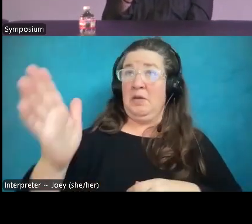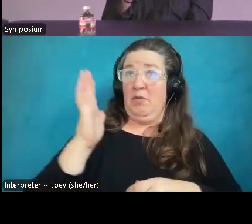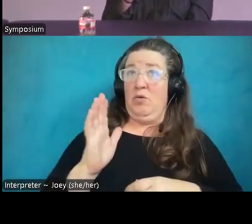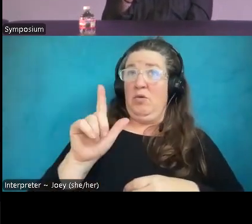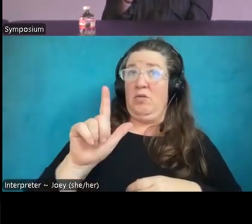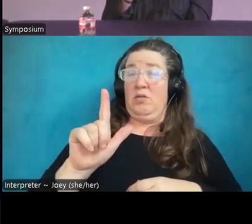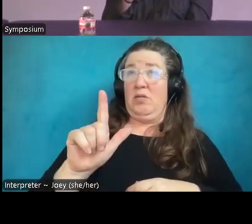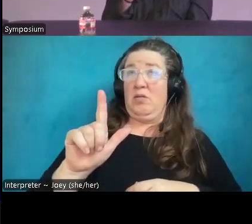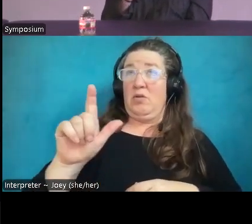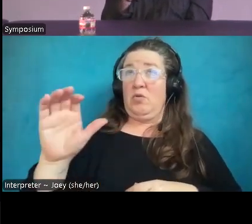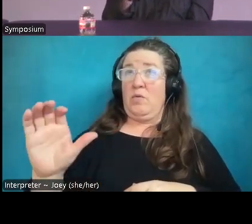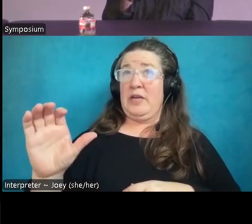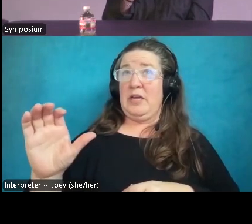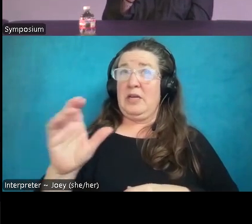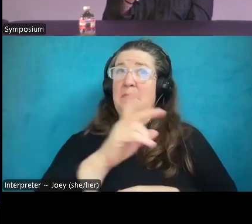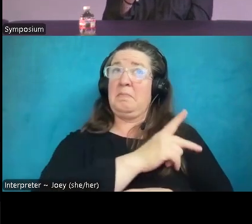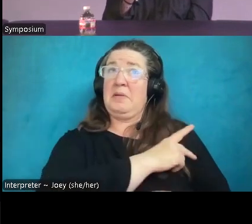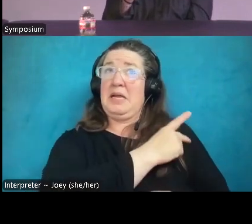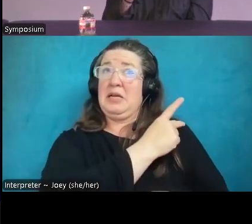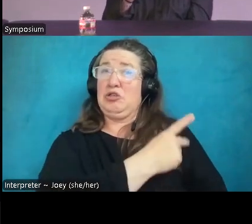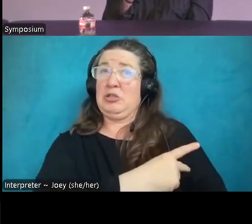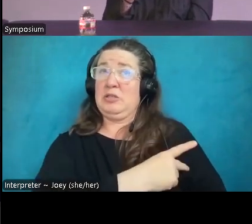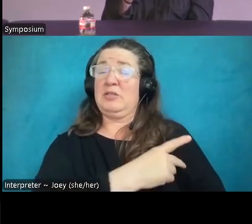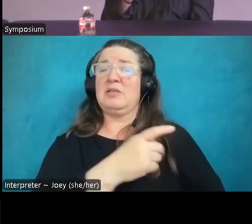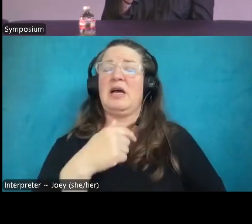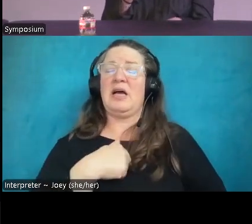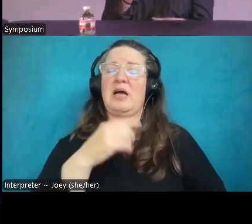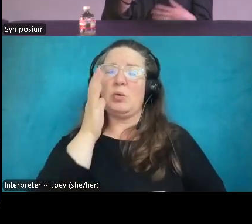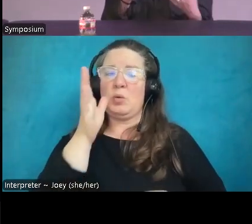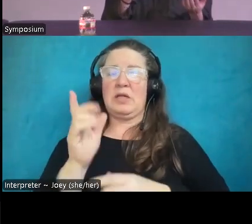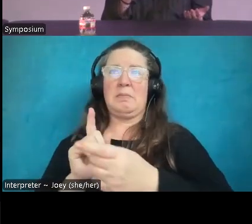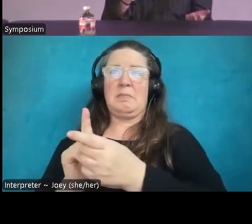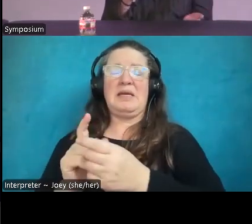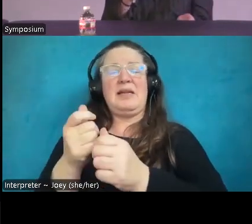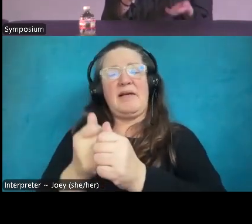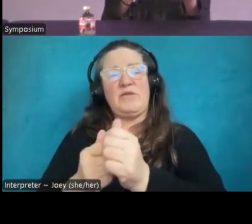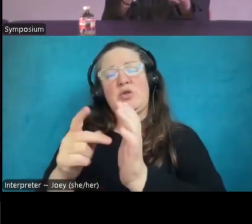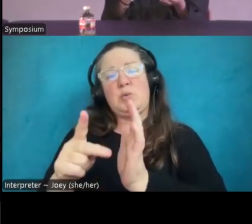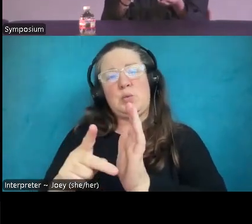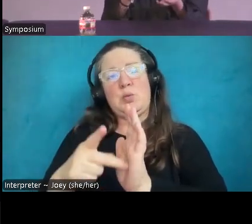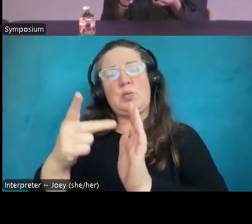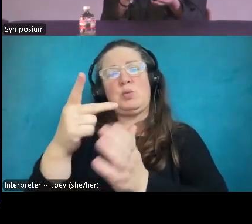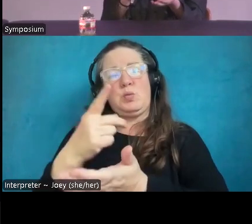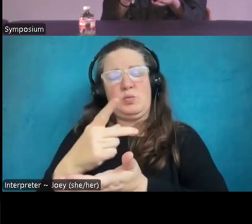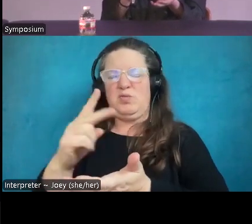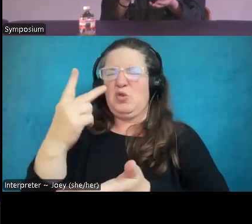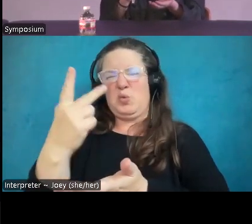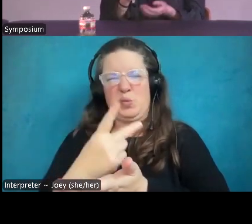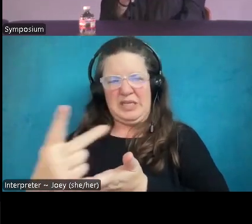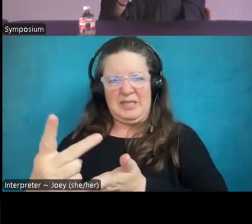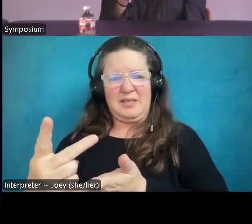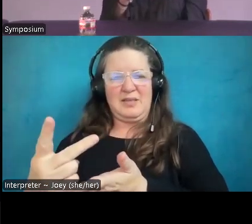patients, I would stretch that out. So every other week, sometimes even less frequently. So they would have more time to try to implement some of the things that we